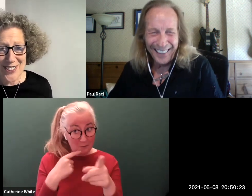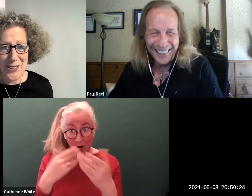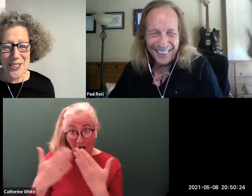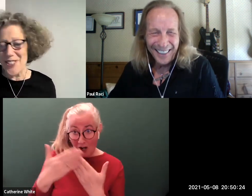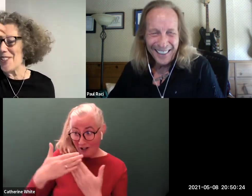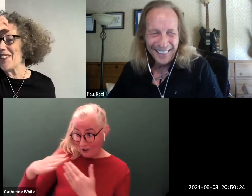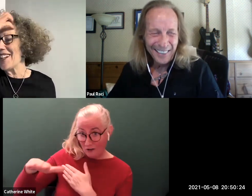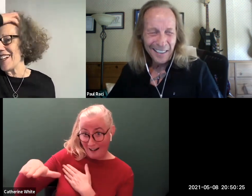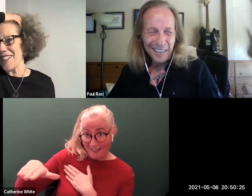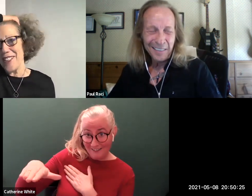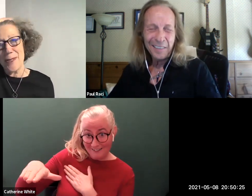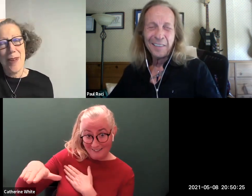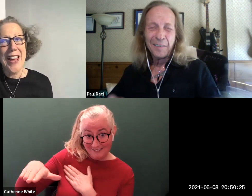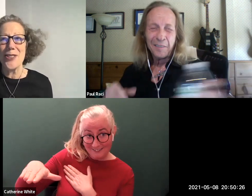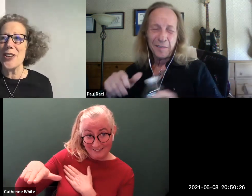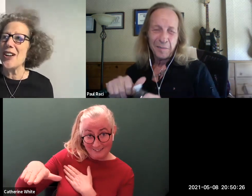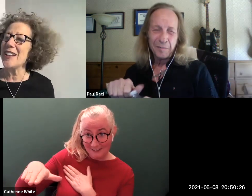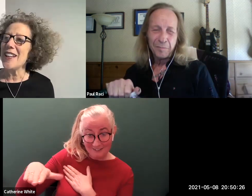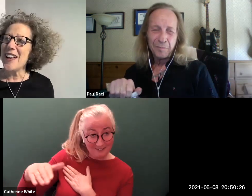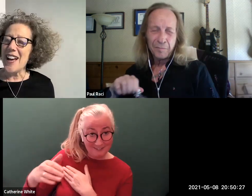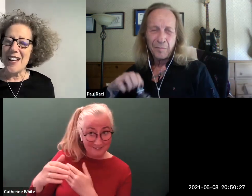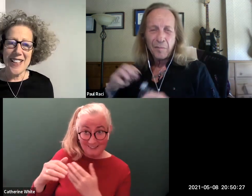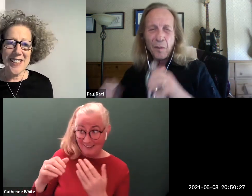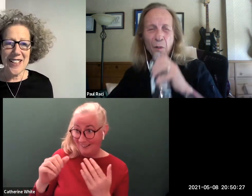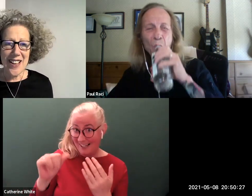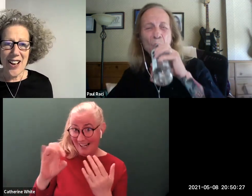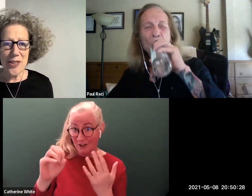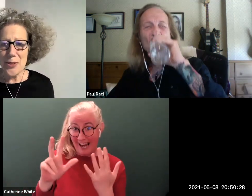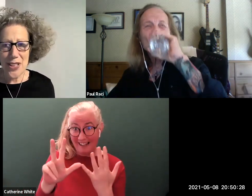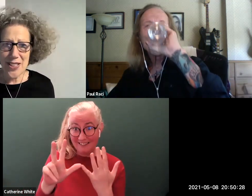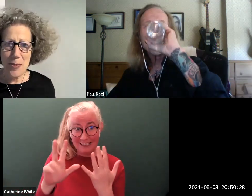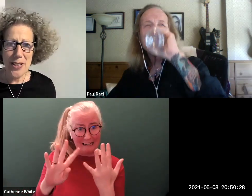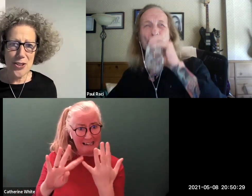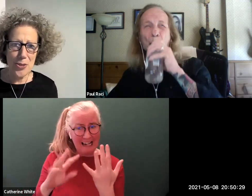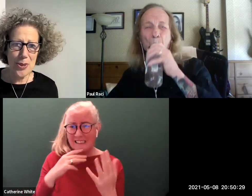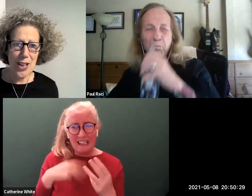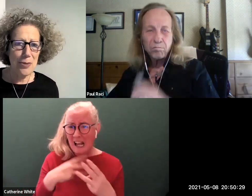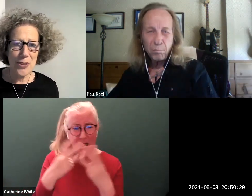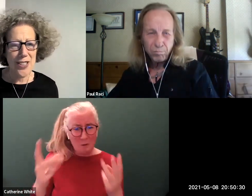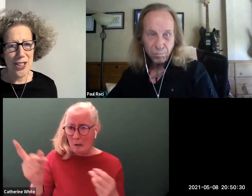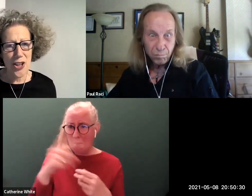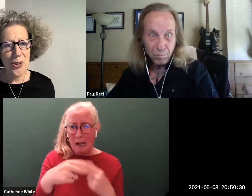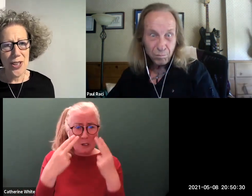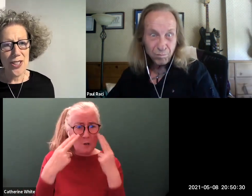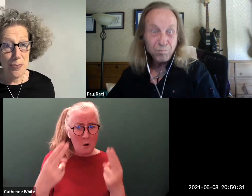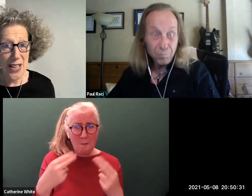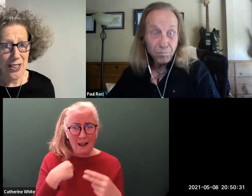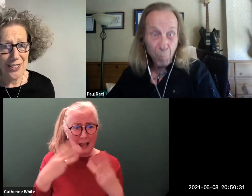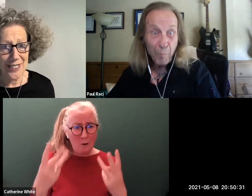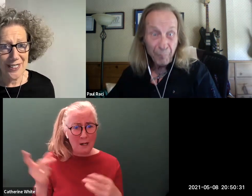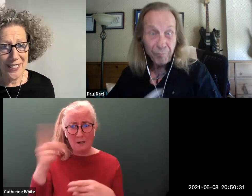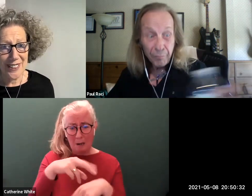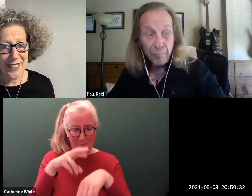child who I don't know, he was 8 or 9, and he said, "I don't want things to go back to normal. I want things to go to